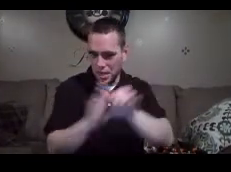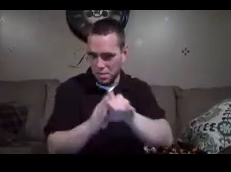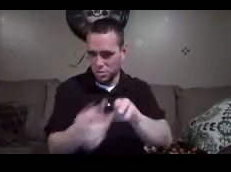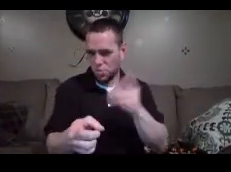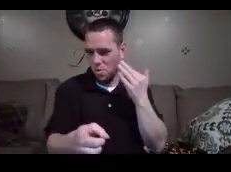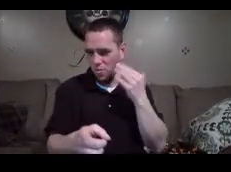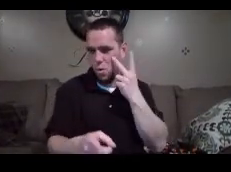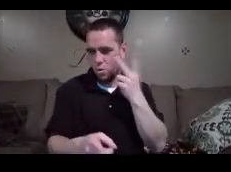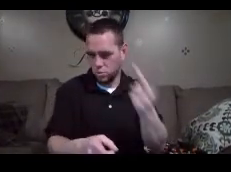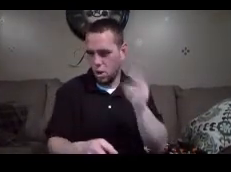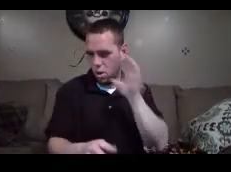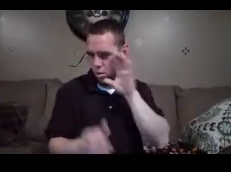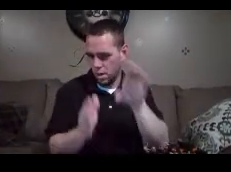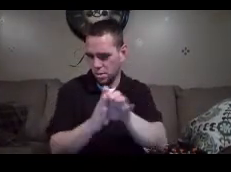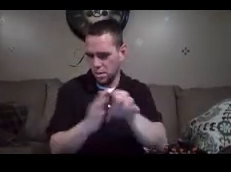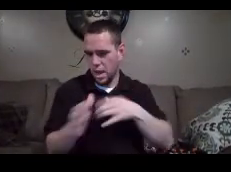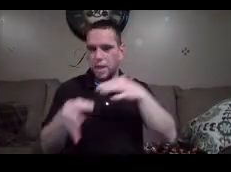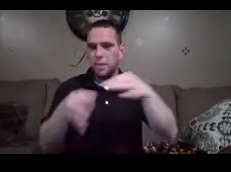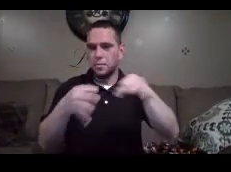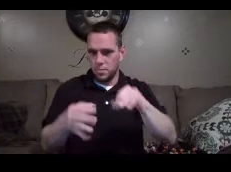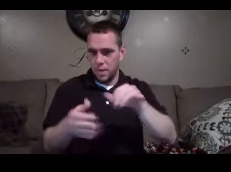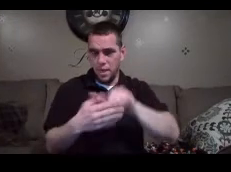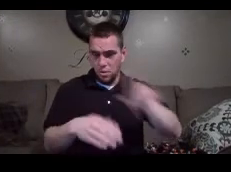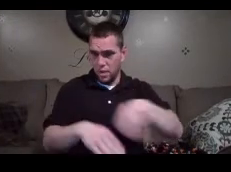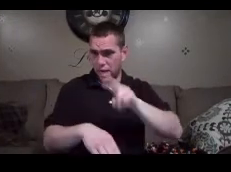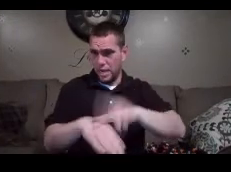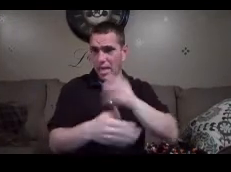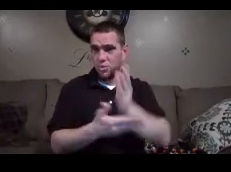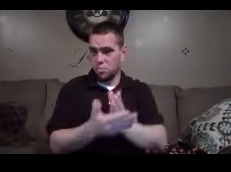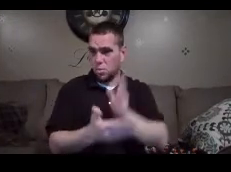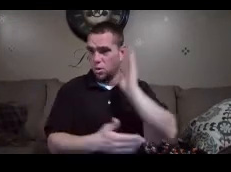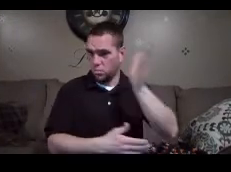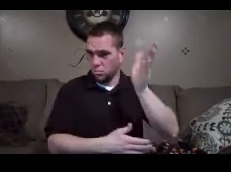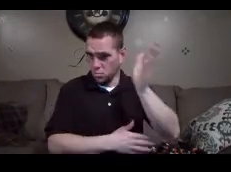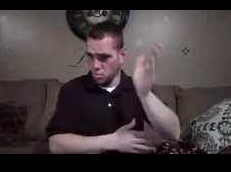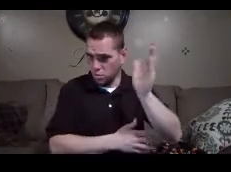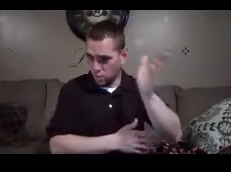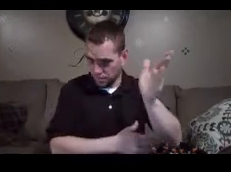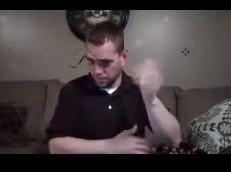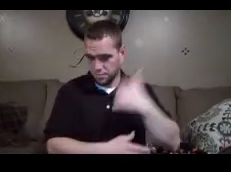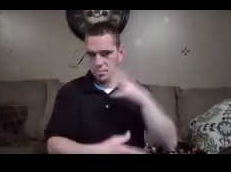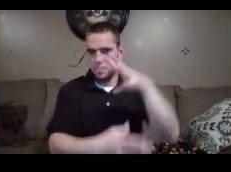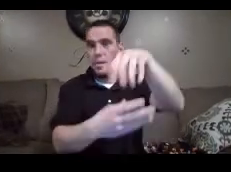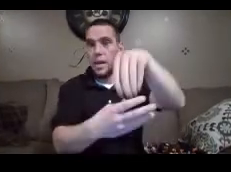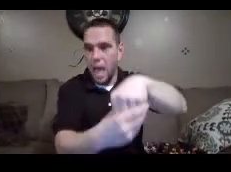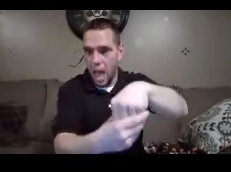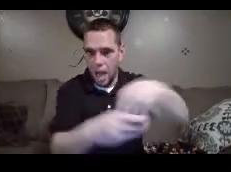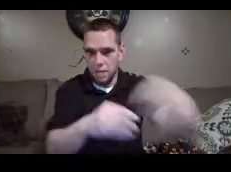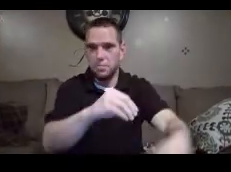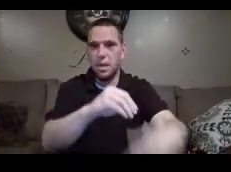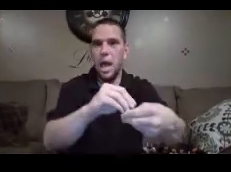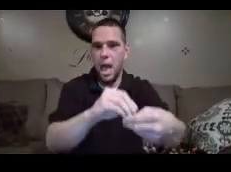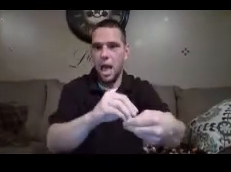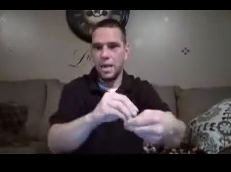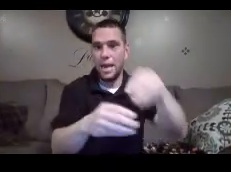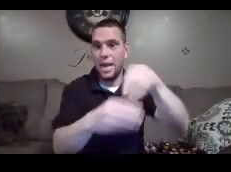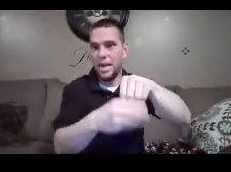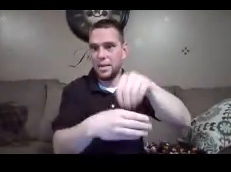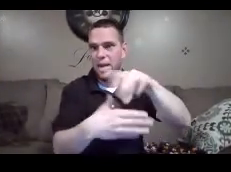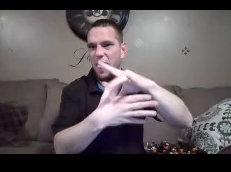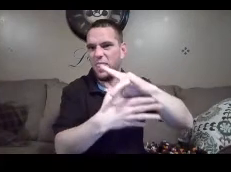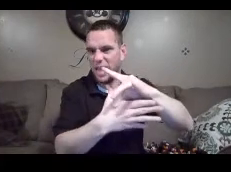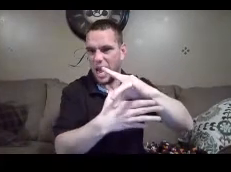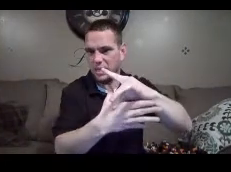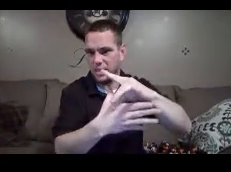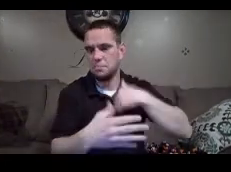screen, it was just a natural part of my presentation. I built it into the information and the context and the content,